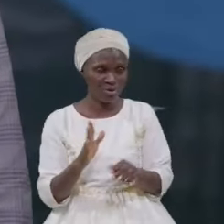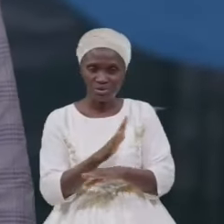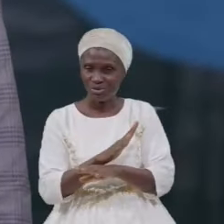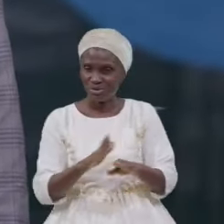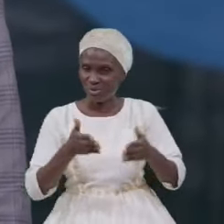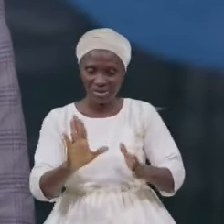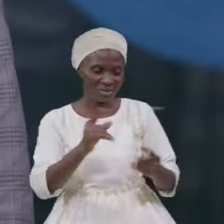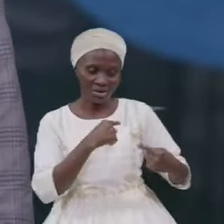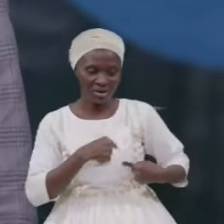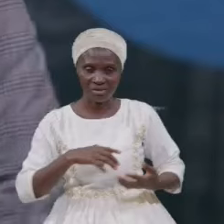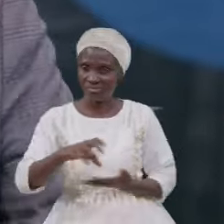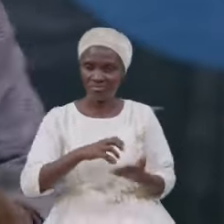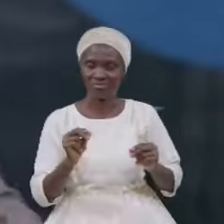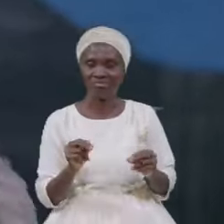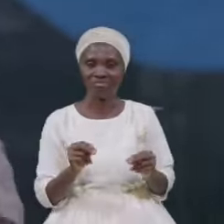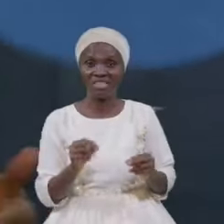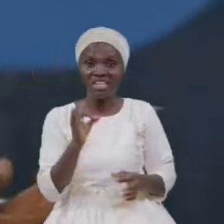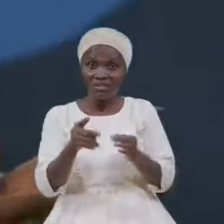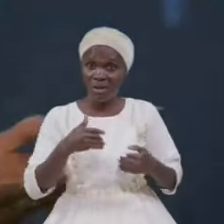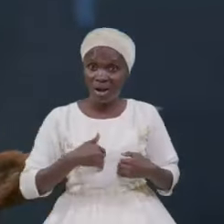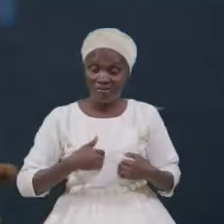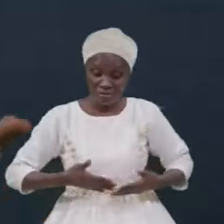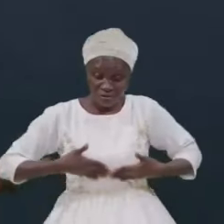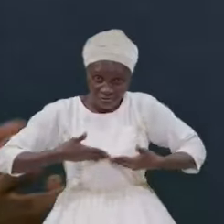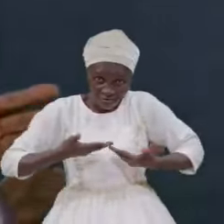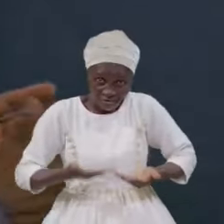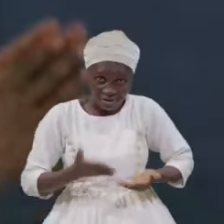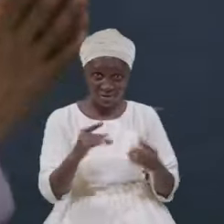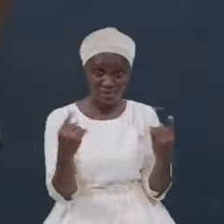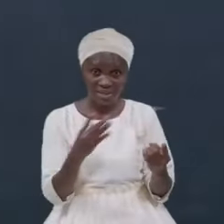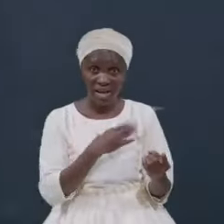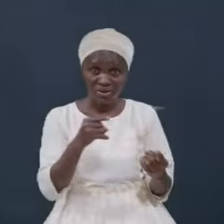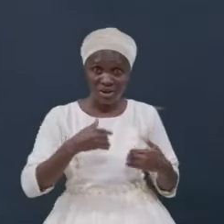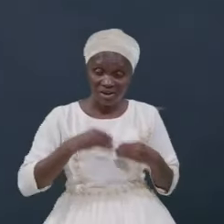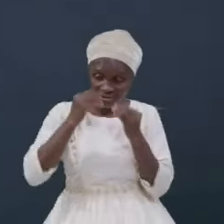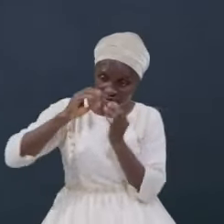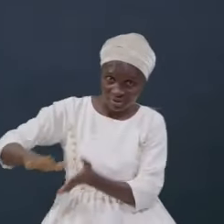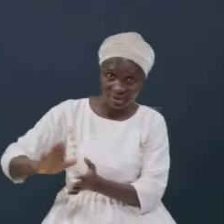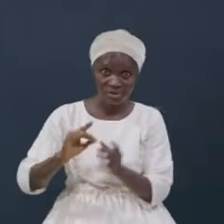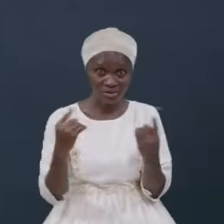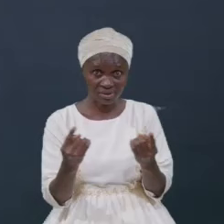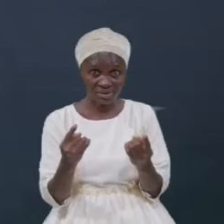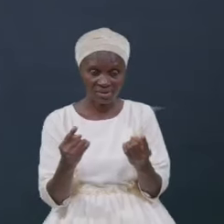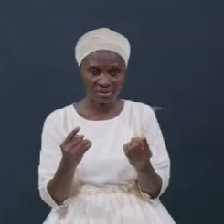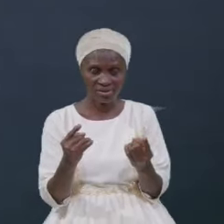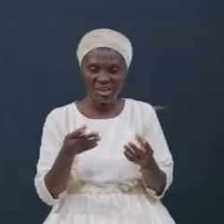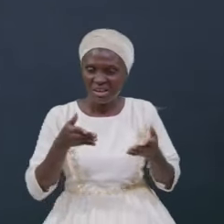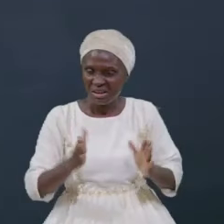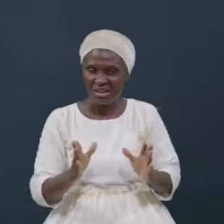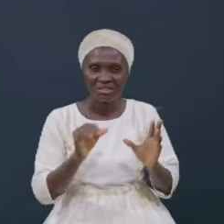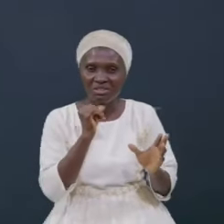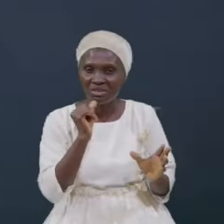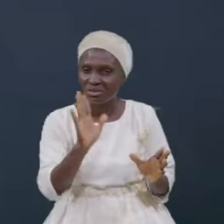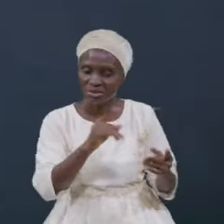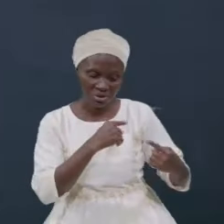your heart be troubled. If you're yielding to the Lord and you say, I